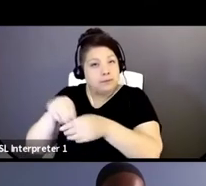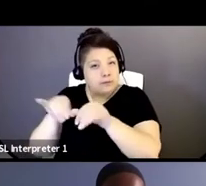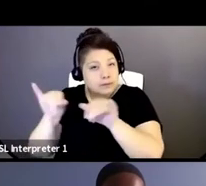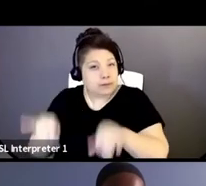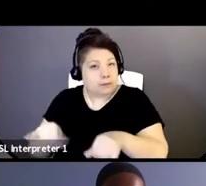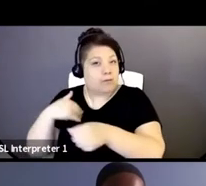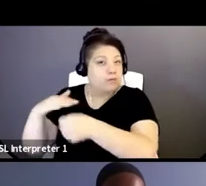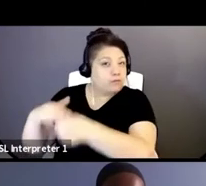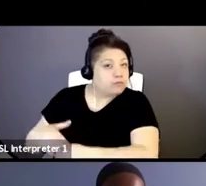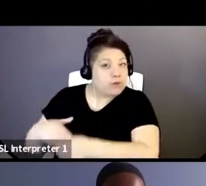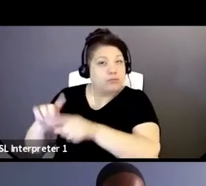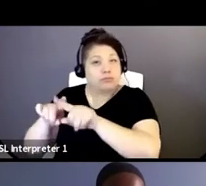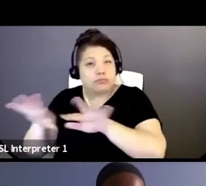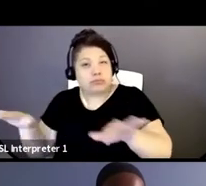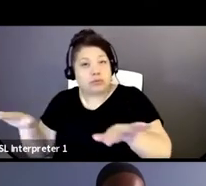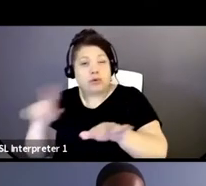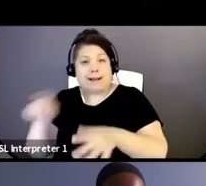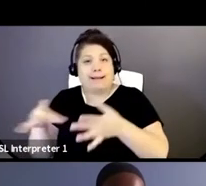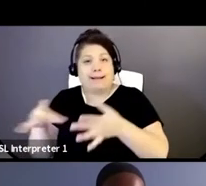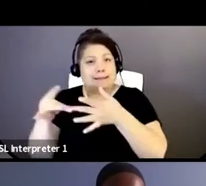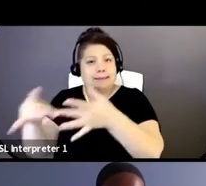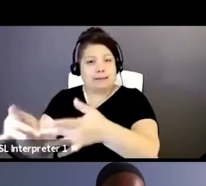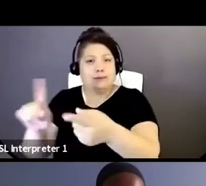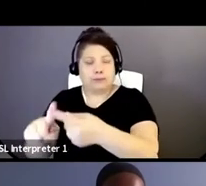them to that place,